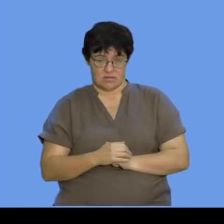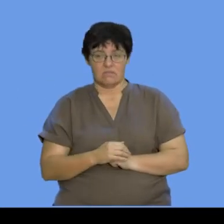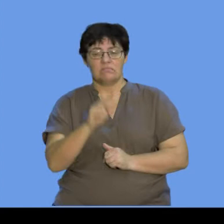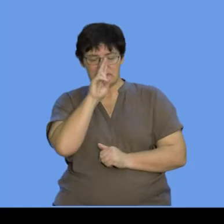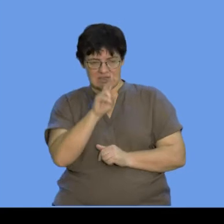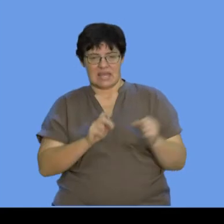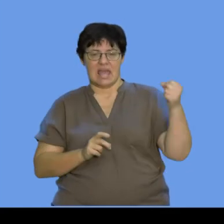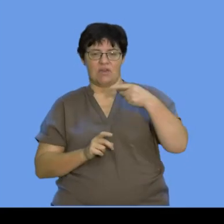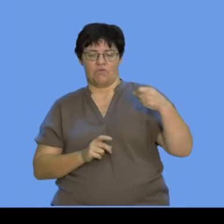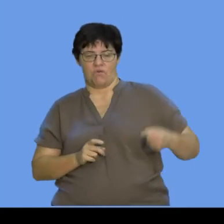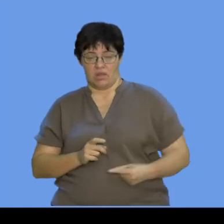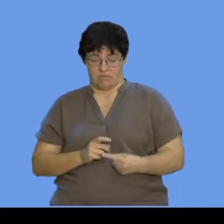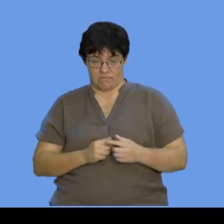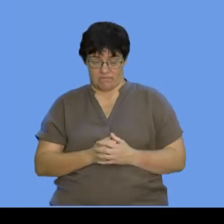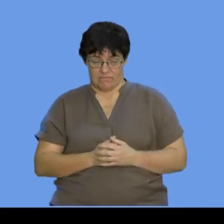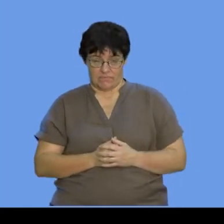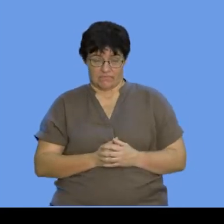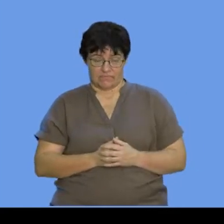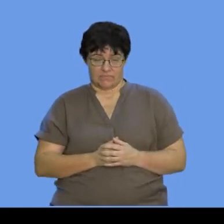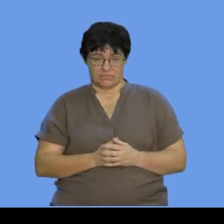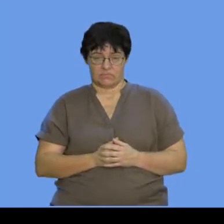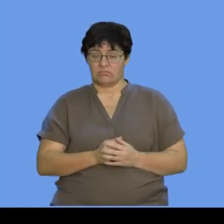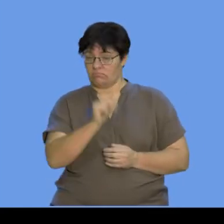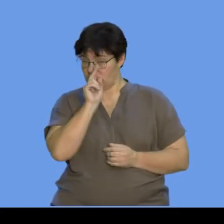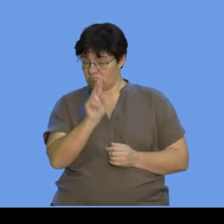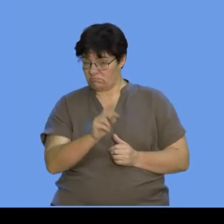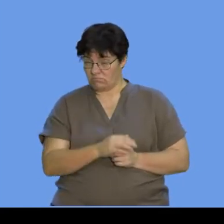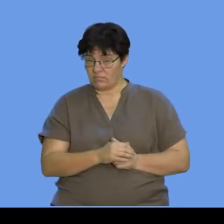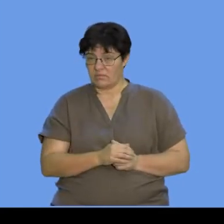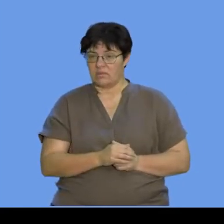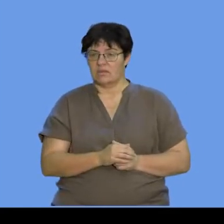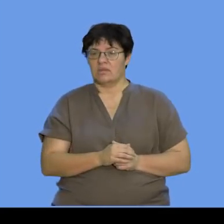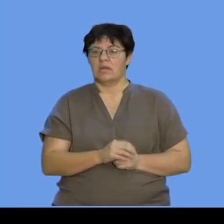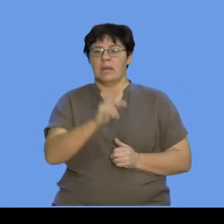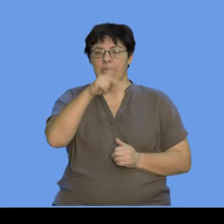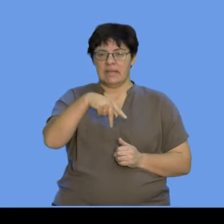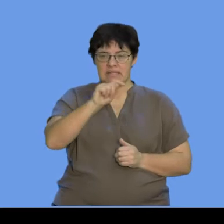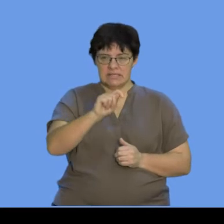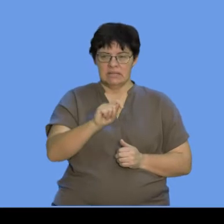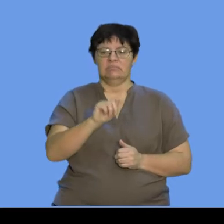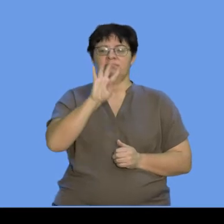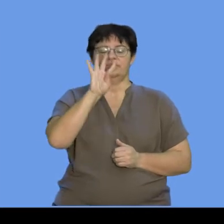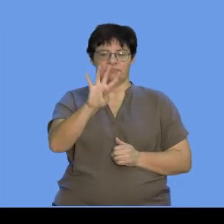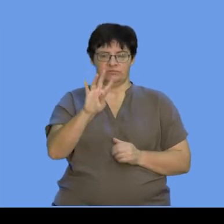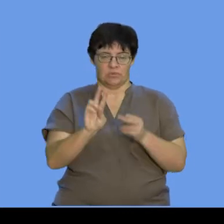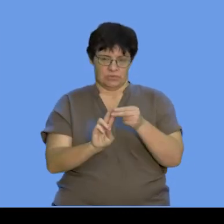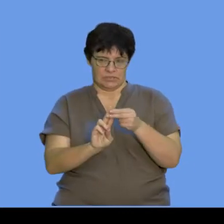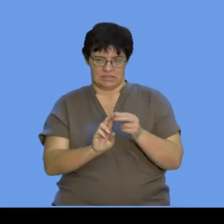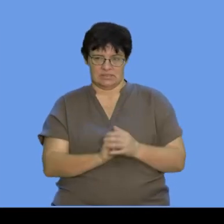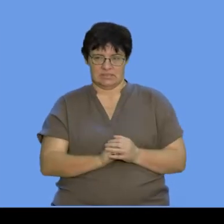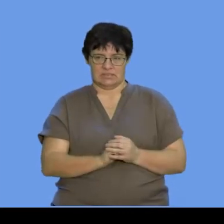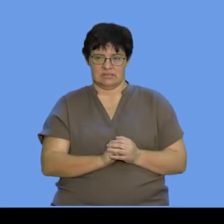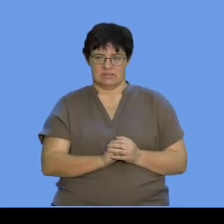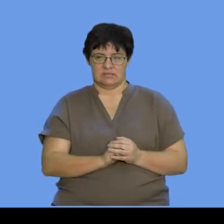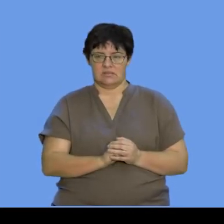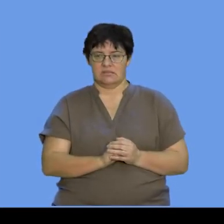the arrows there, right? And then they tell us now that PT is 4 units. This is 4 units. That's